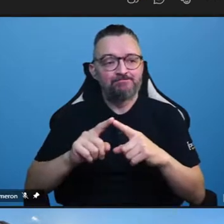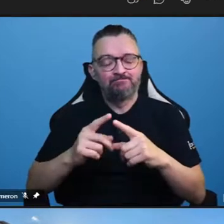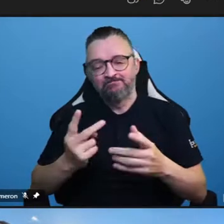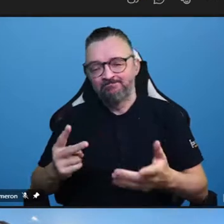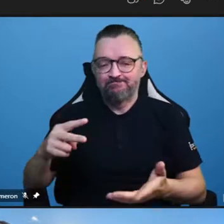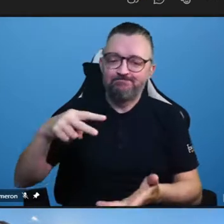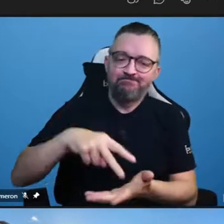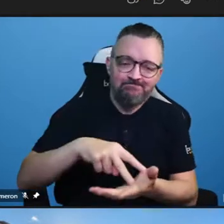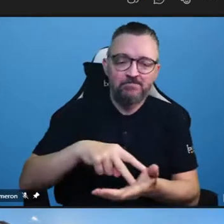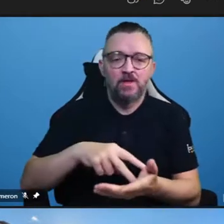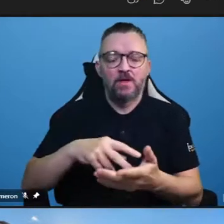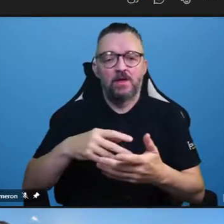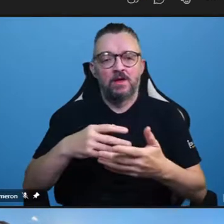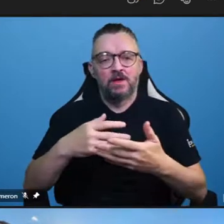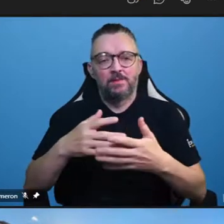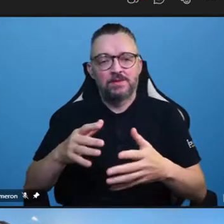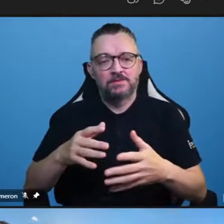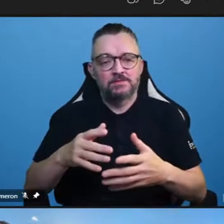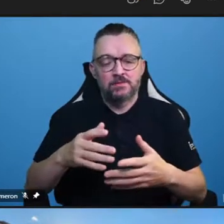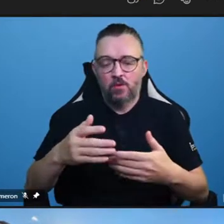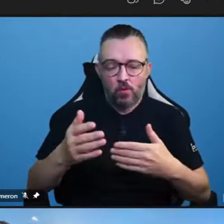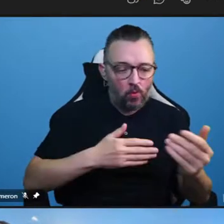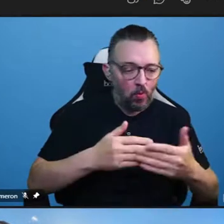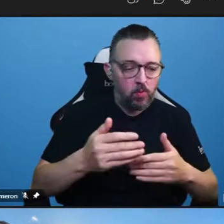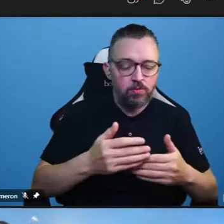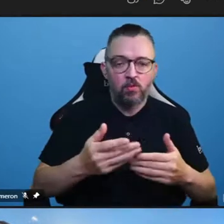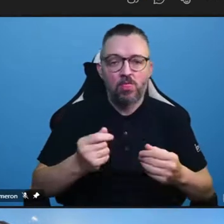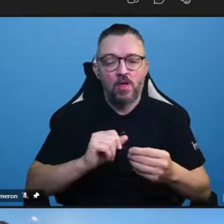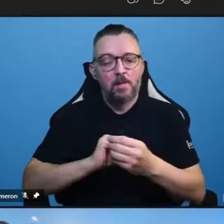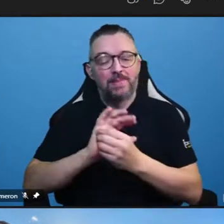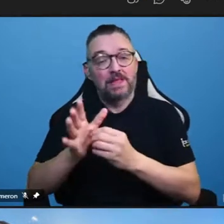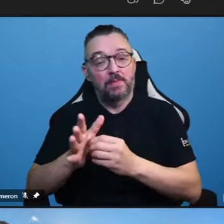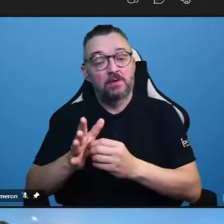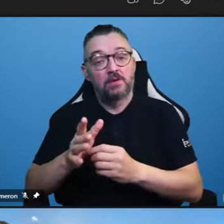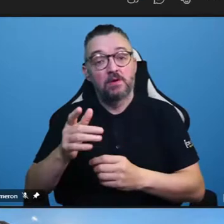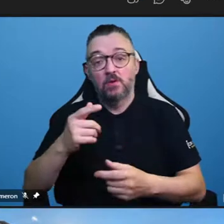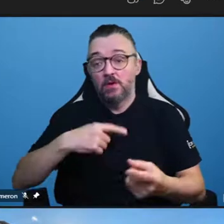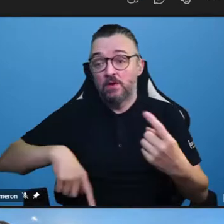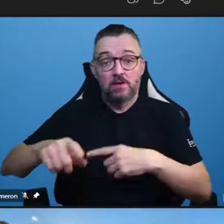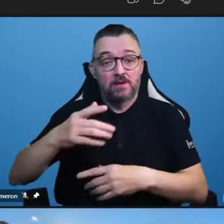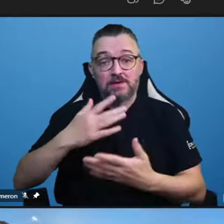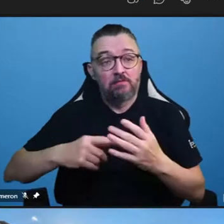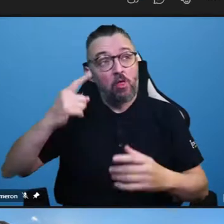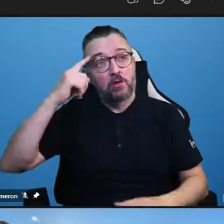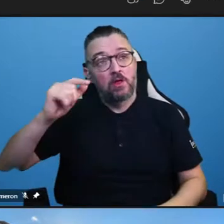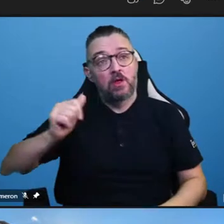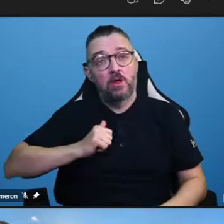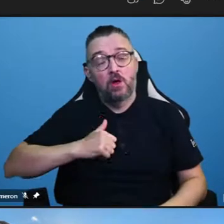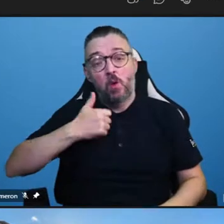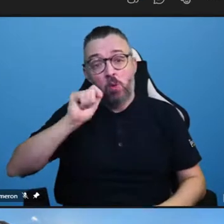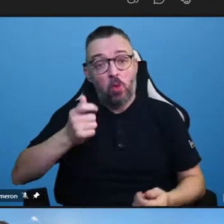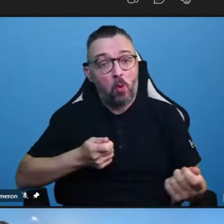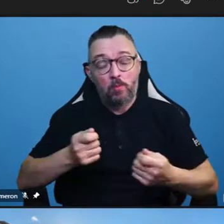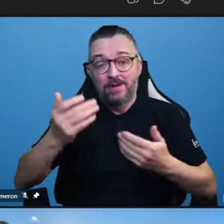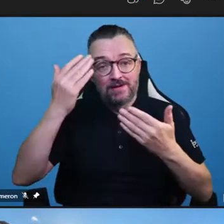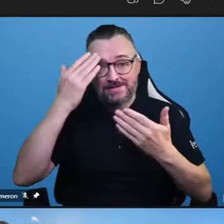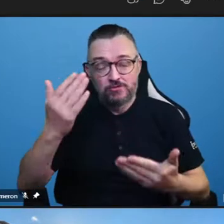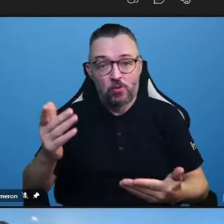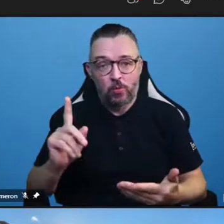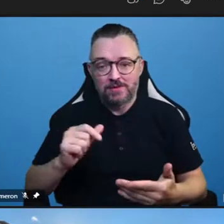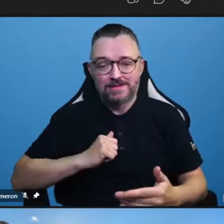and dealt with the pandemic in a way that we probably all never really thought they would,